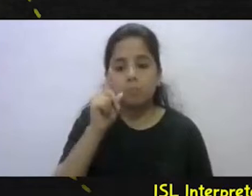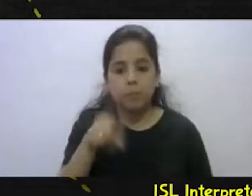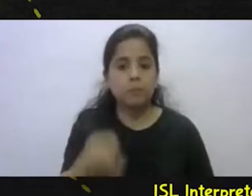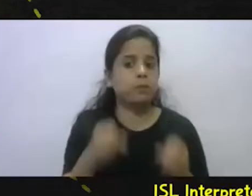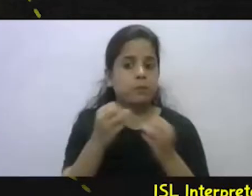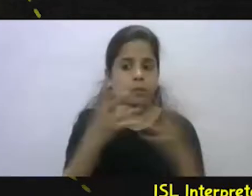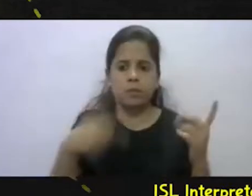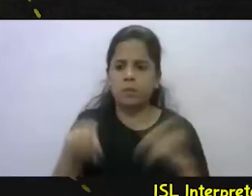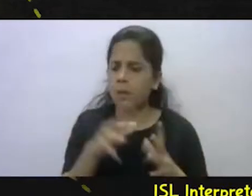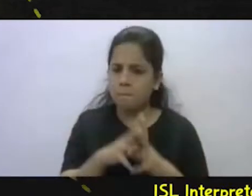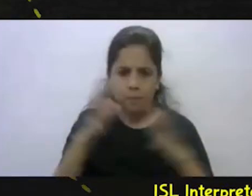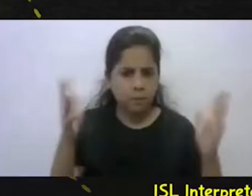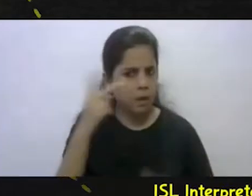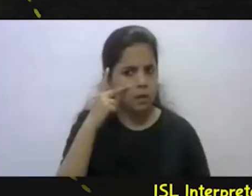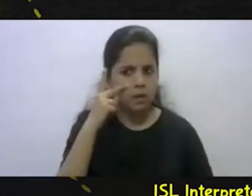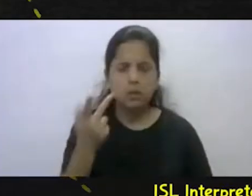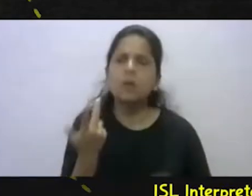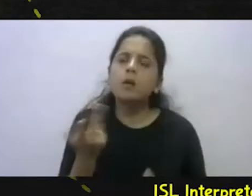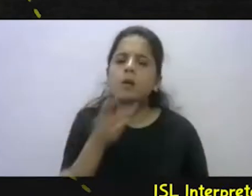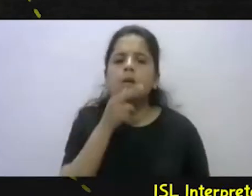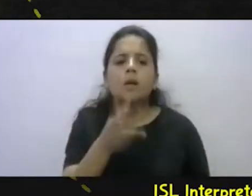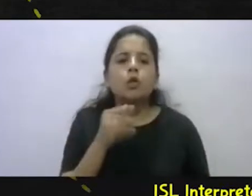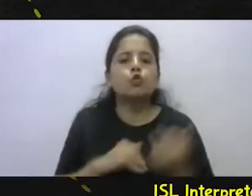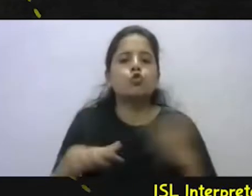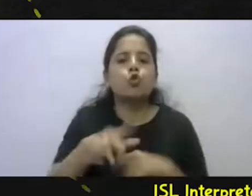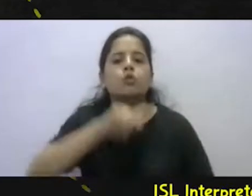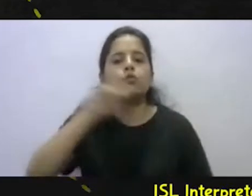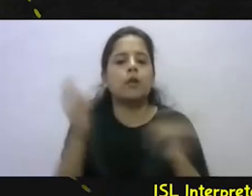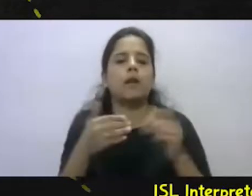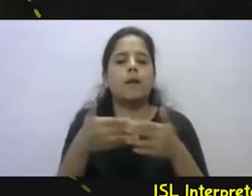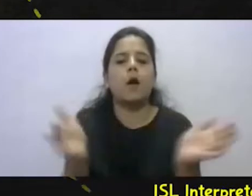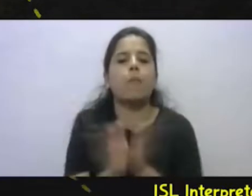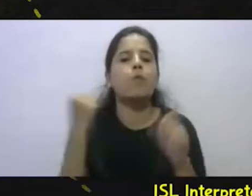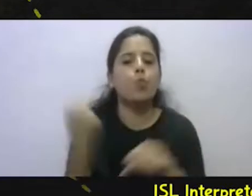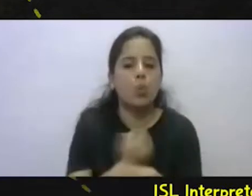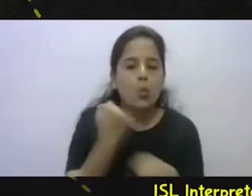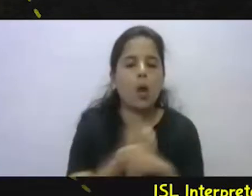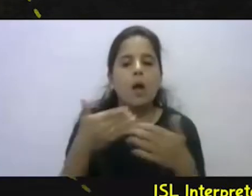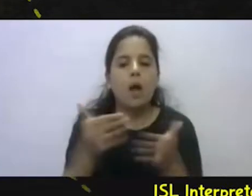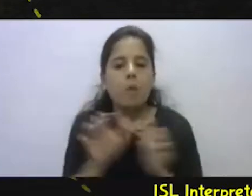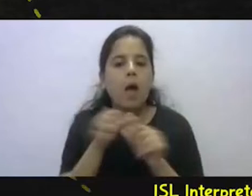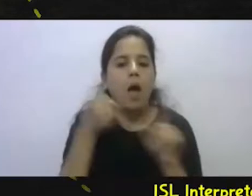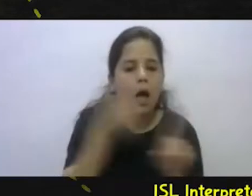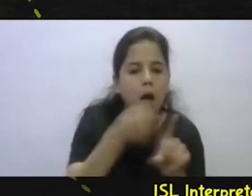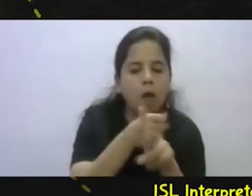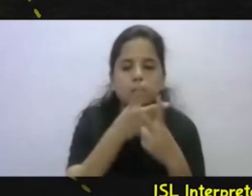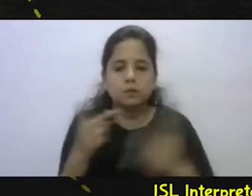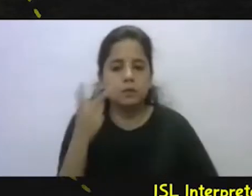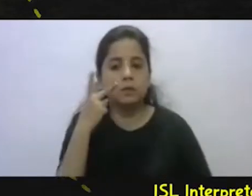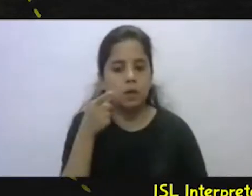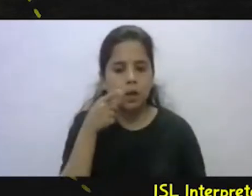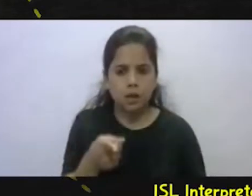there also it was a lot of, when we say social reform, community work, community advocacy, engagement, and that paved the